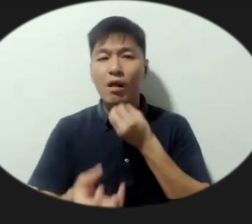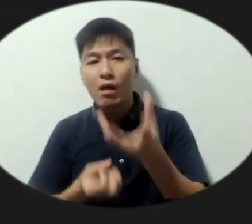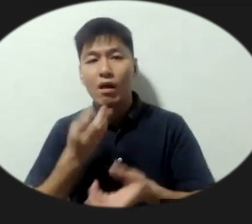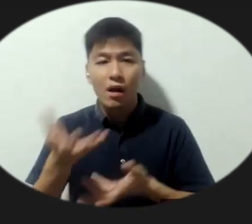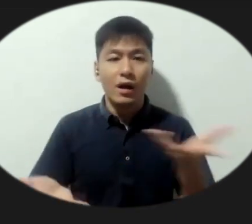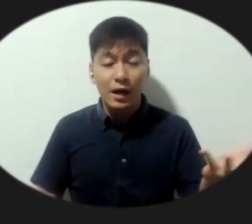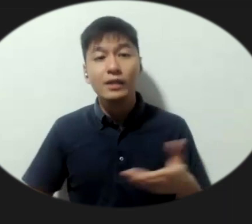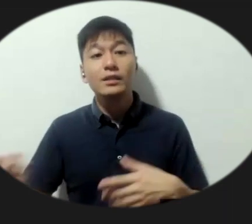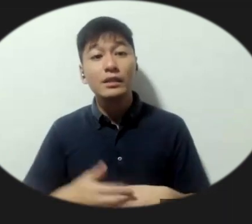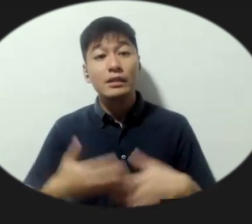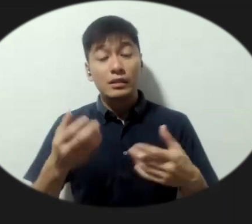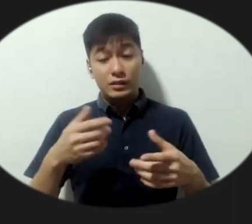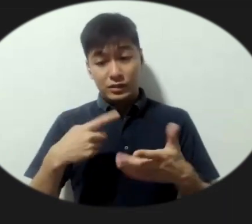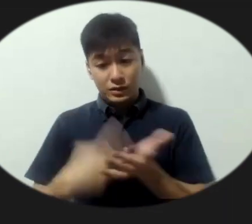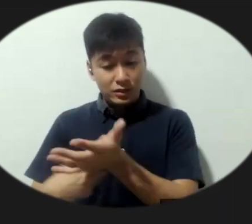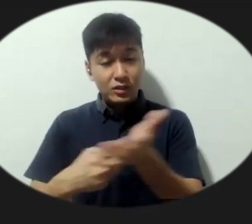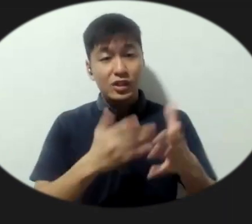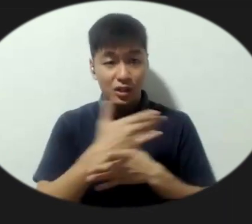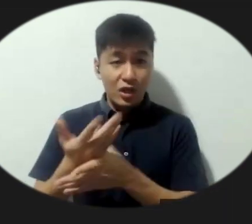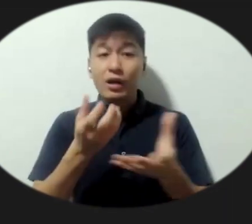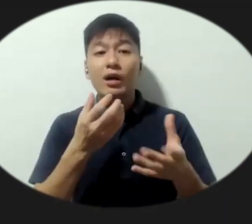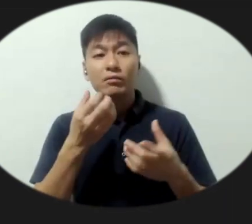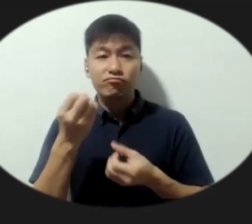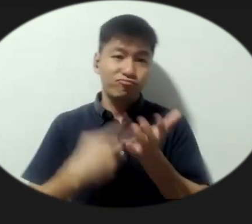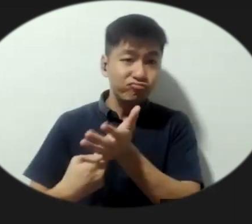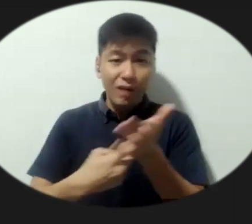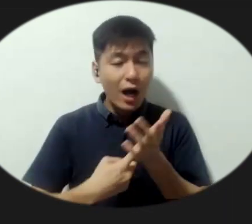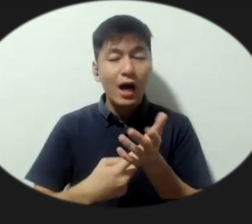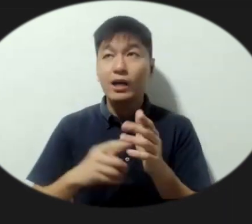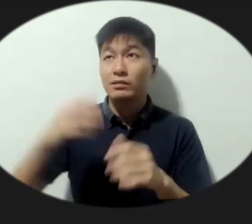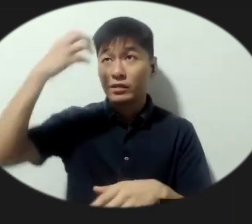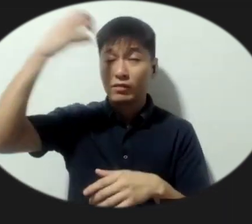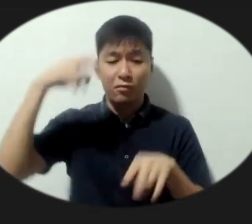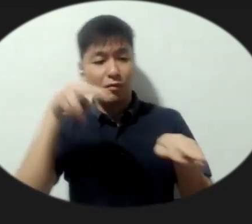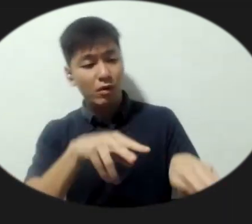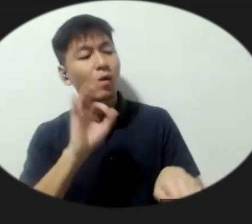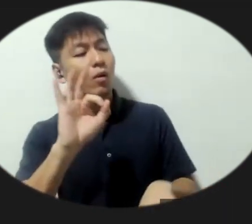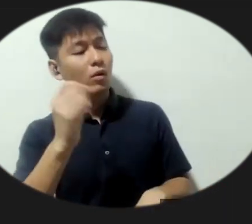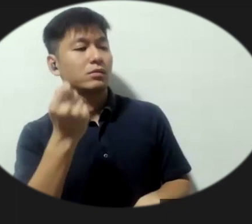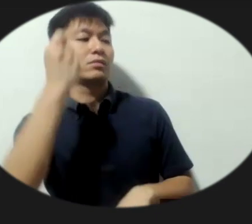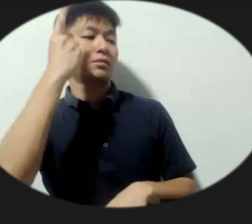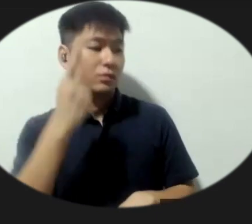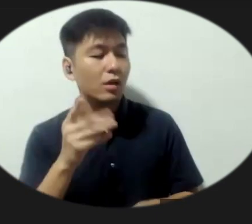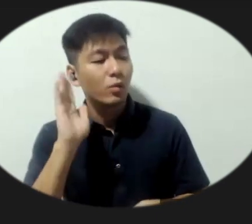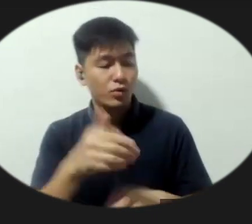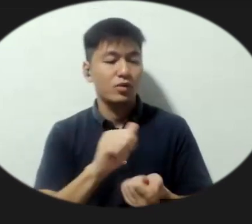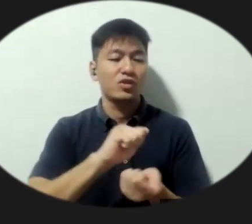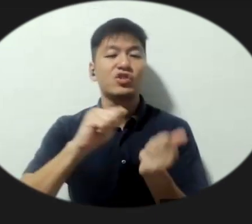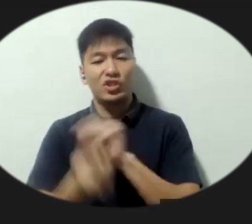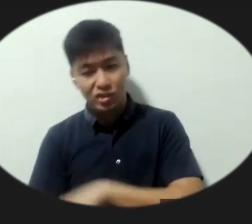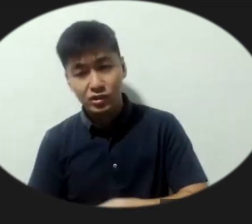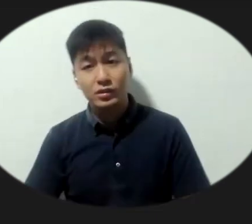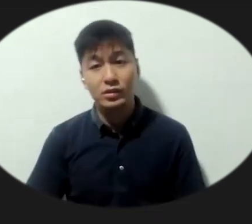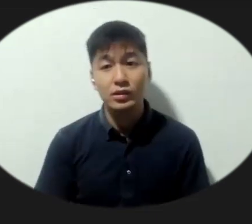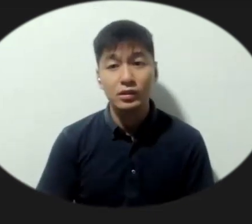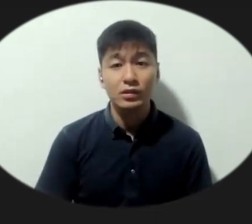change, because that's when the government noticed that what we are doing, and they have come on board, and we're working on our dementia plan in Kenya right now. But if we had